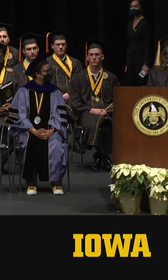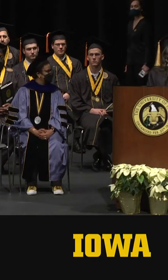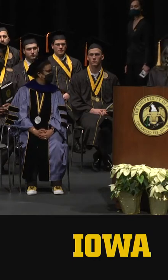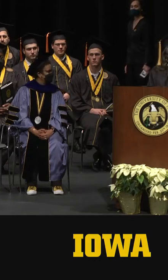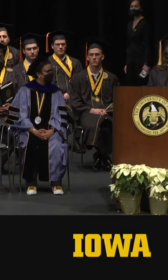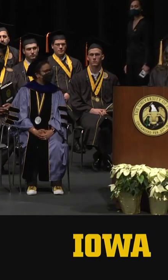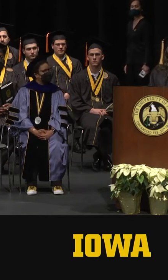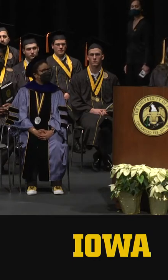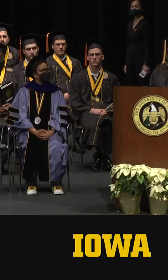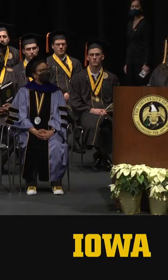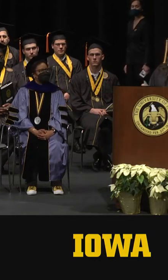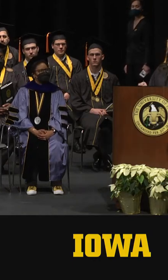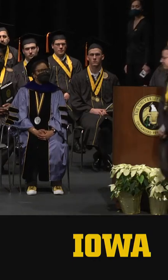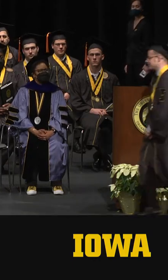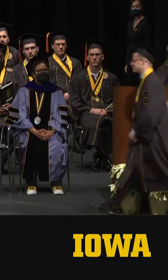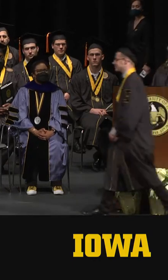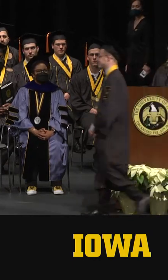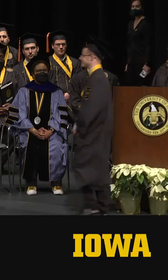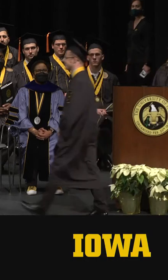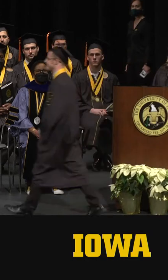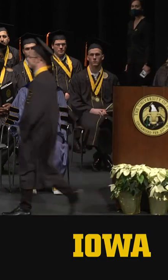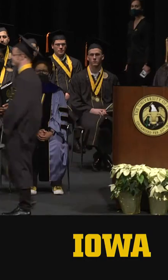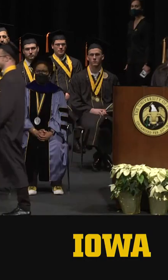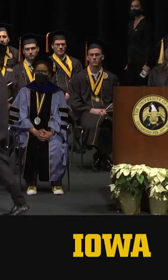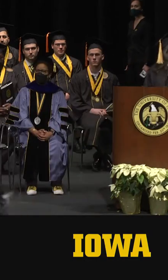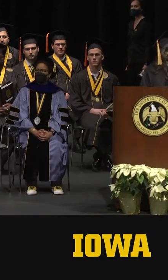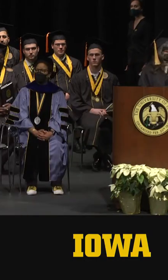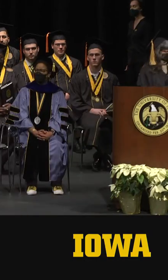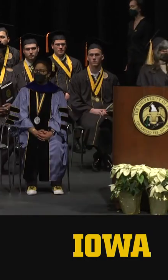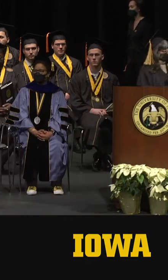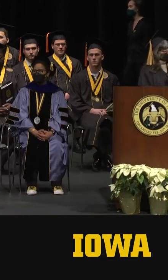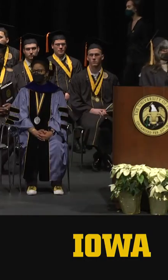Grayson William Davis, with distinction.